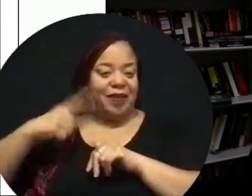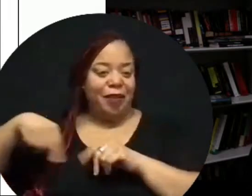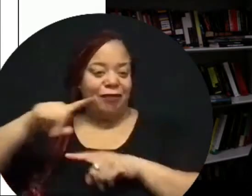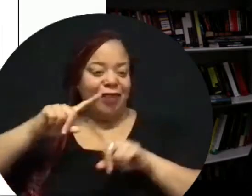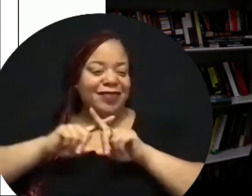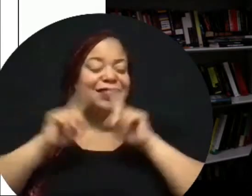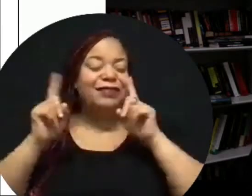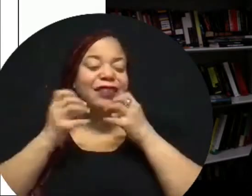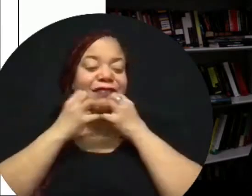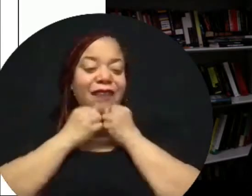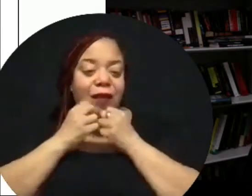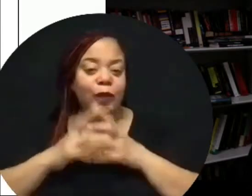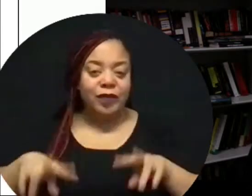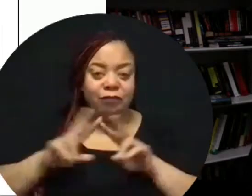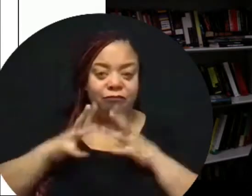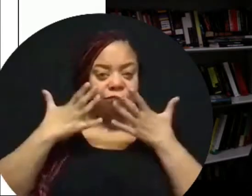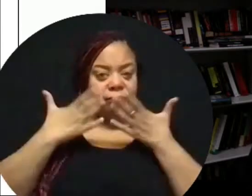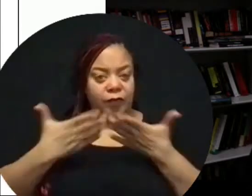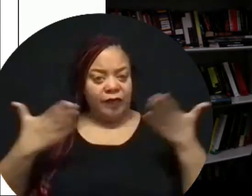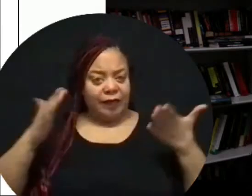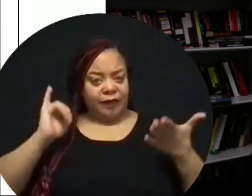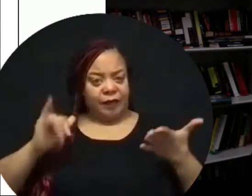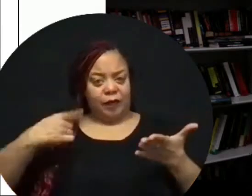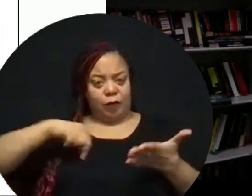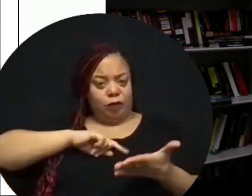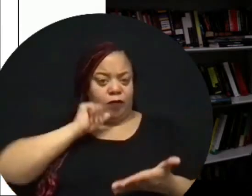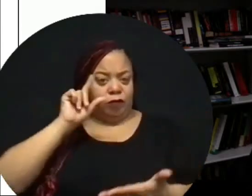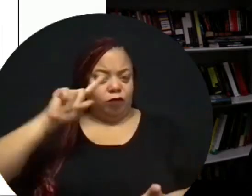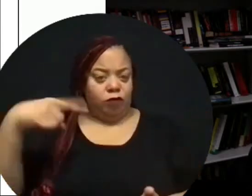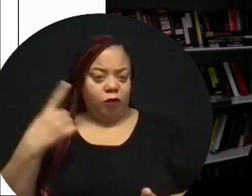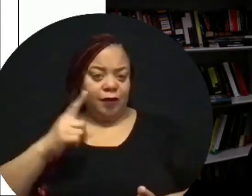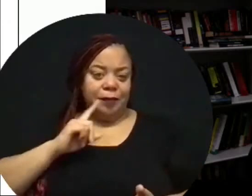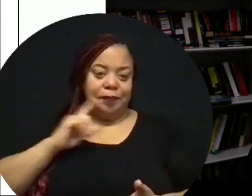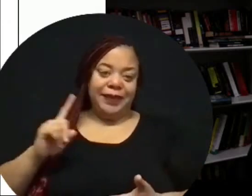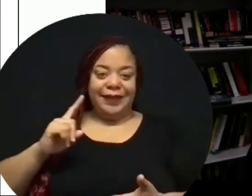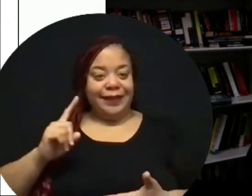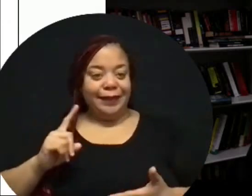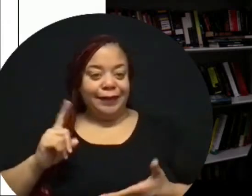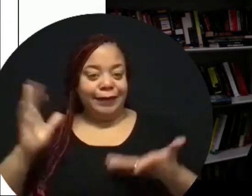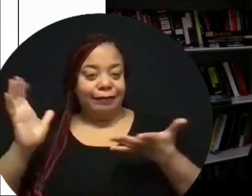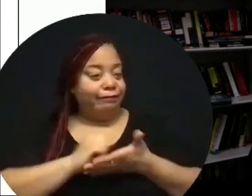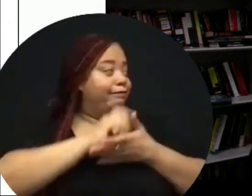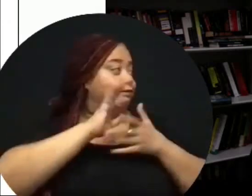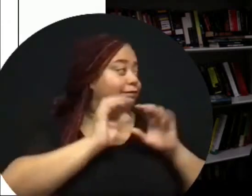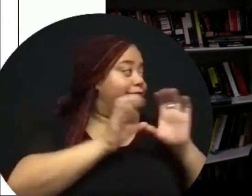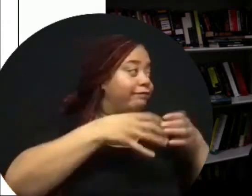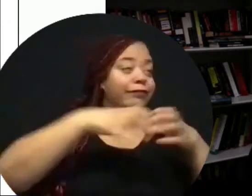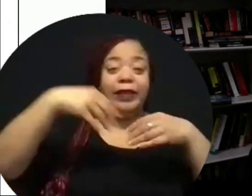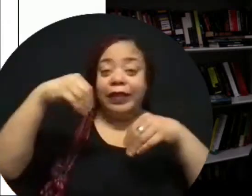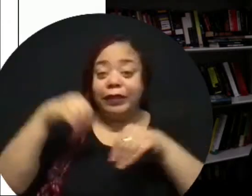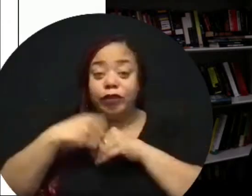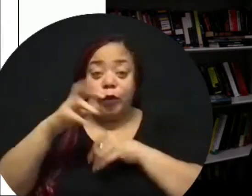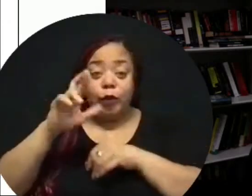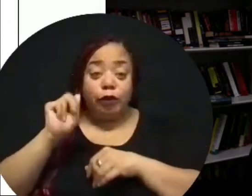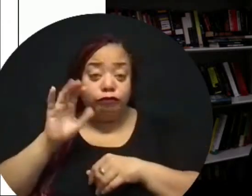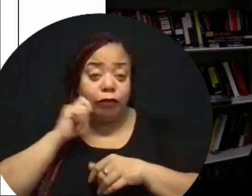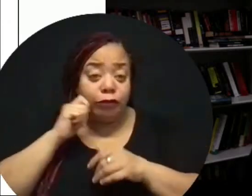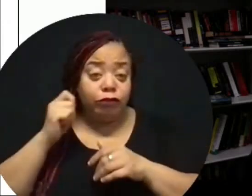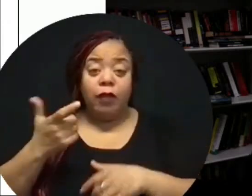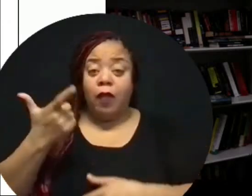planet, and that consider us and all life on the planet ultimately expendable for profit, right? I